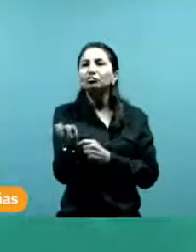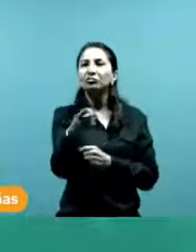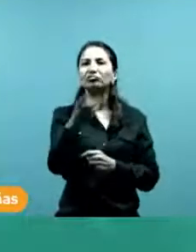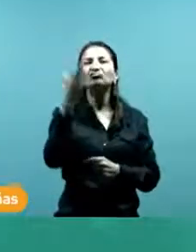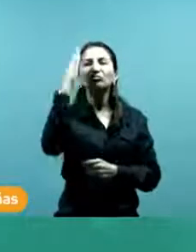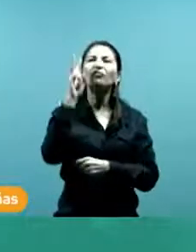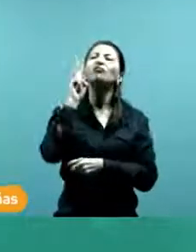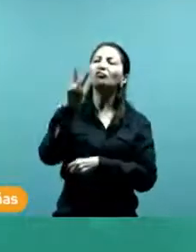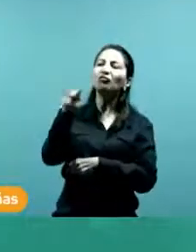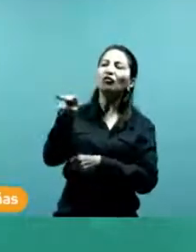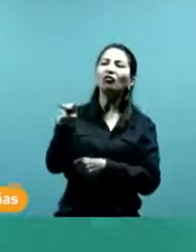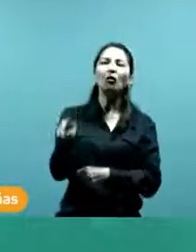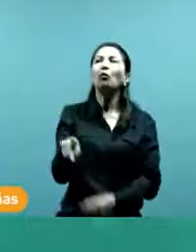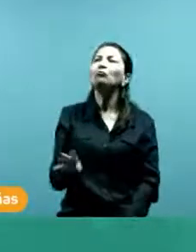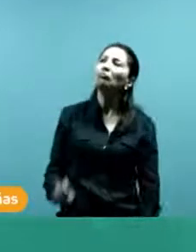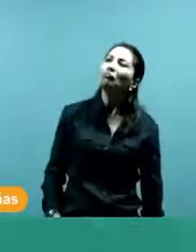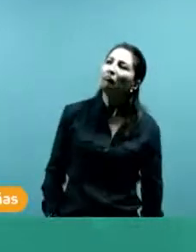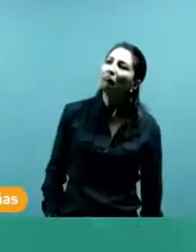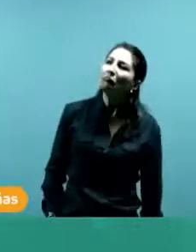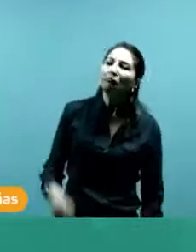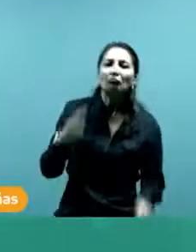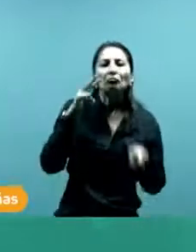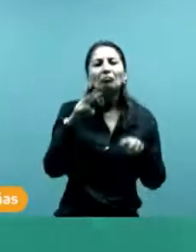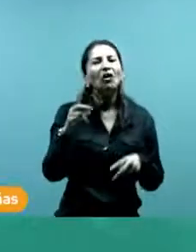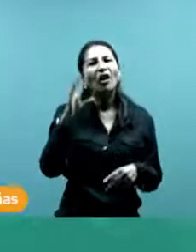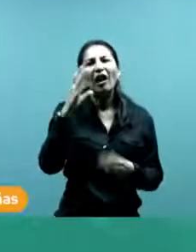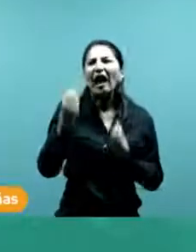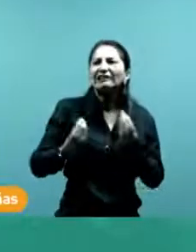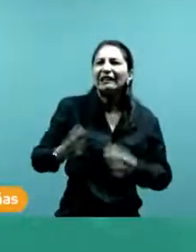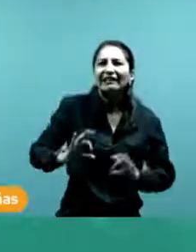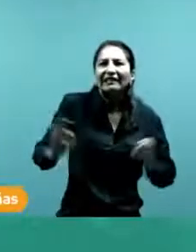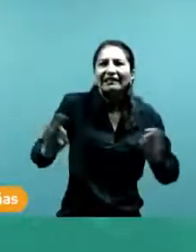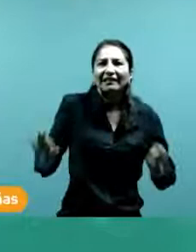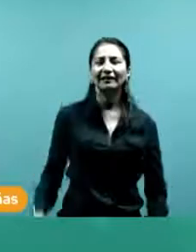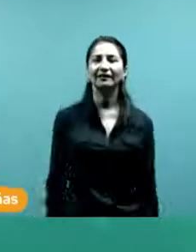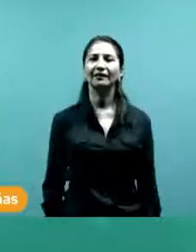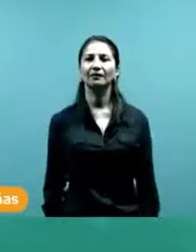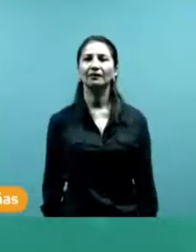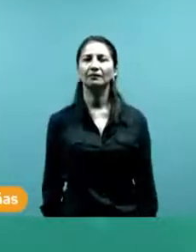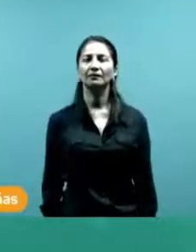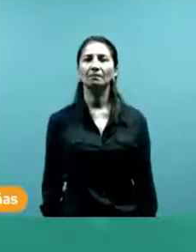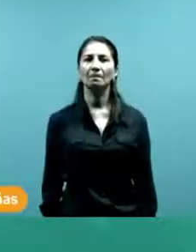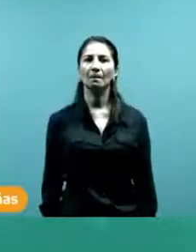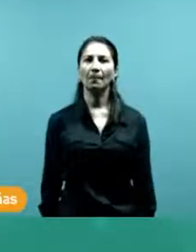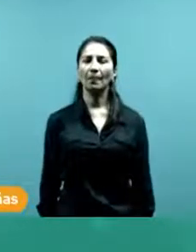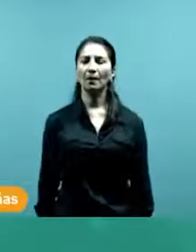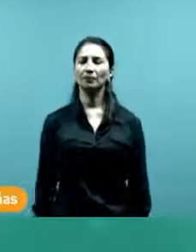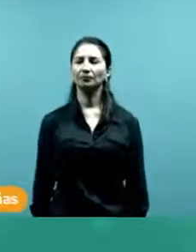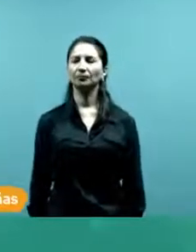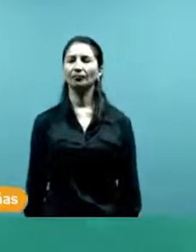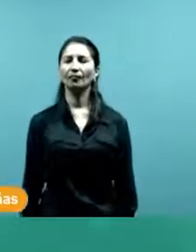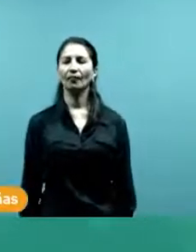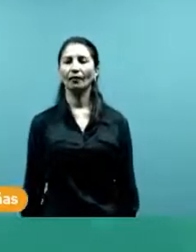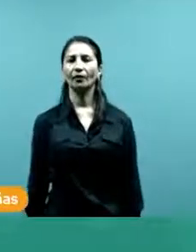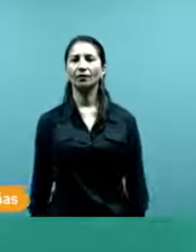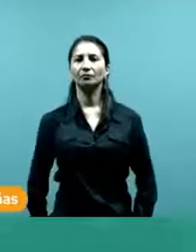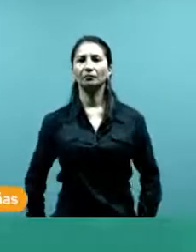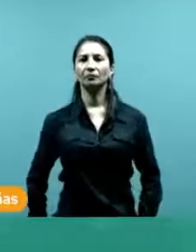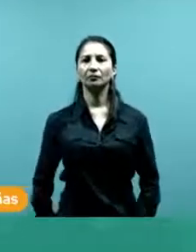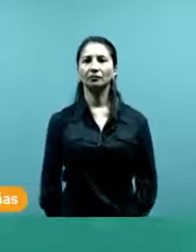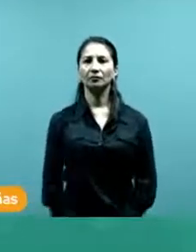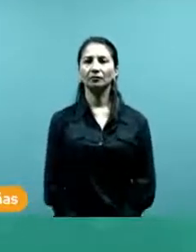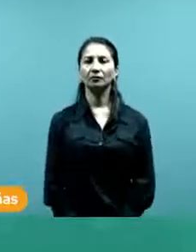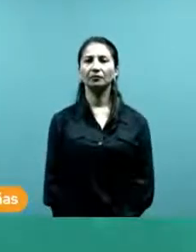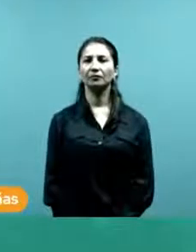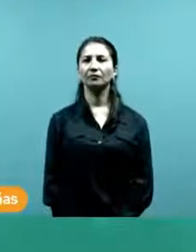may remember, I told you at the beginning that the camp was isolated in 40 square kilometers zone. Al comienzo de la presentación les dije